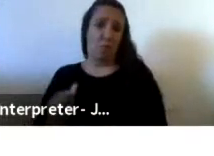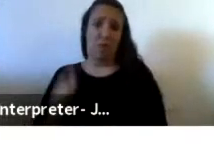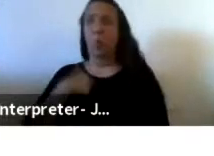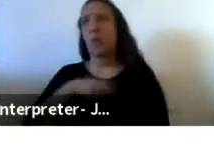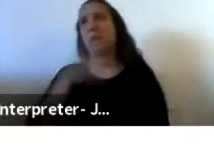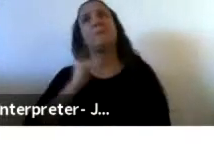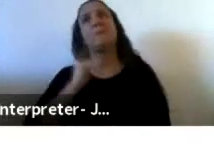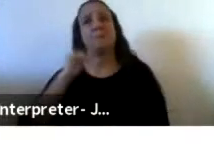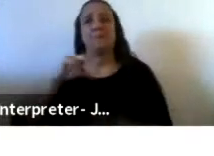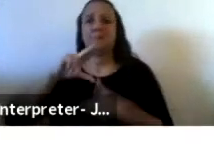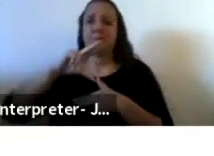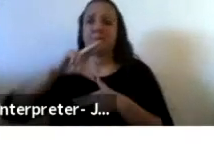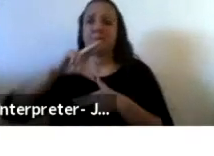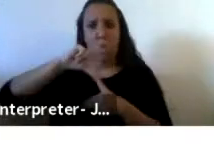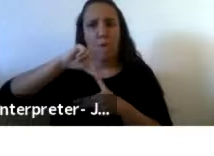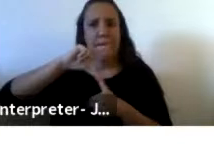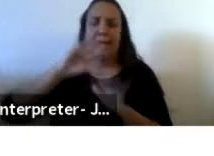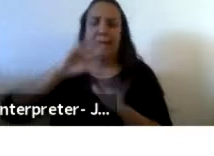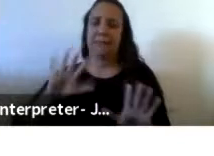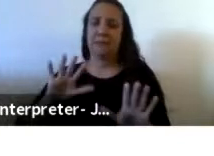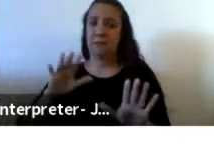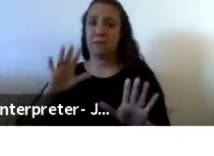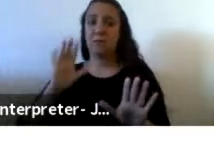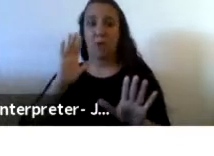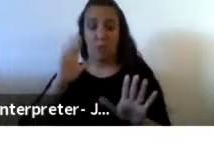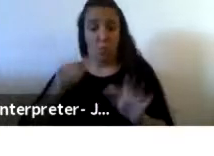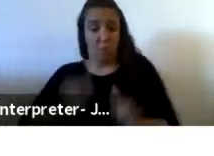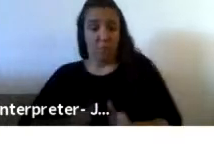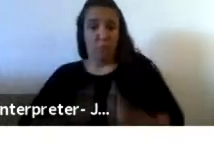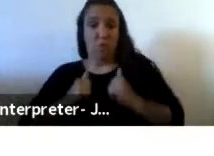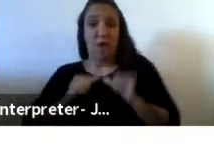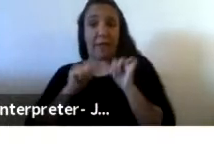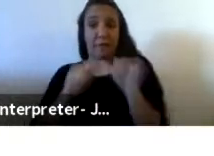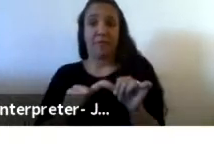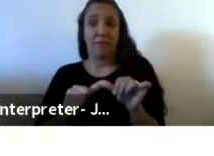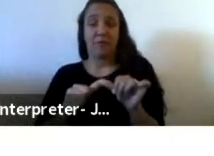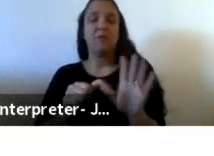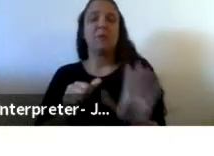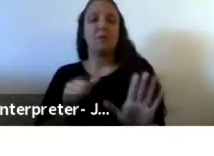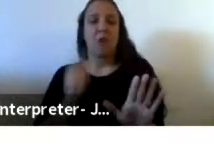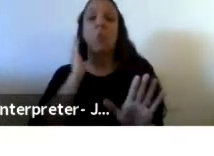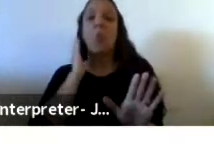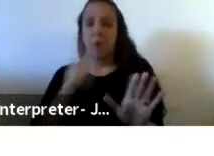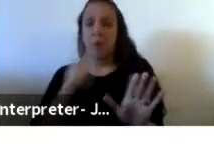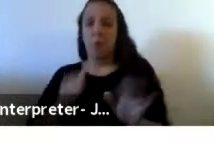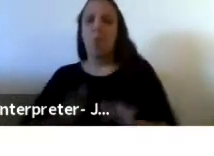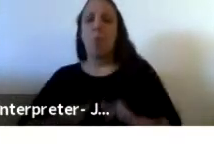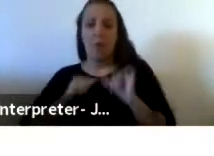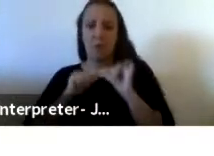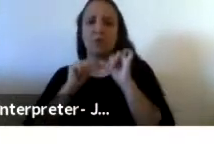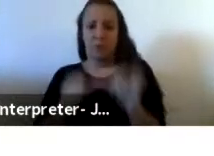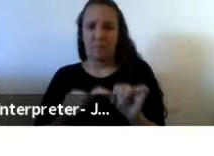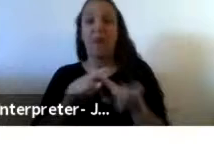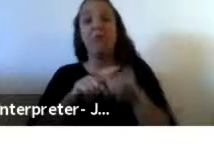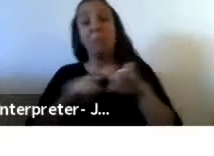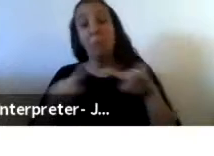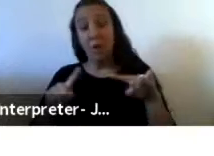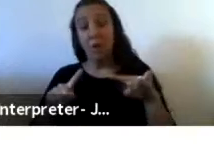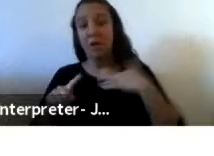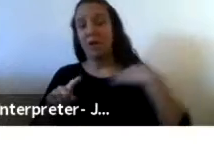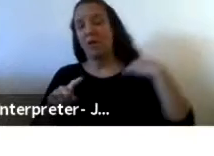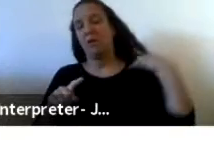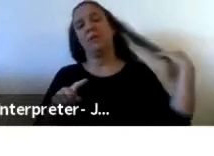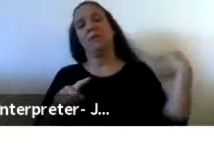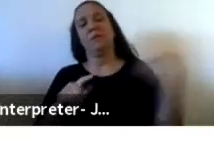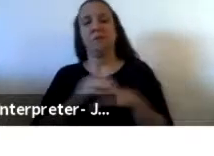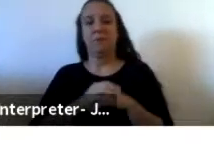So we'll survive this as well. It's just making sure that we take the time to help one another. And one thing I didn't add there, but the best way